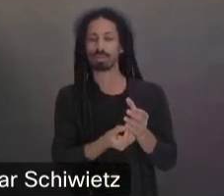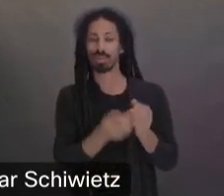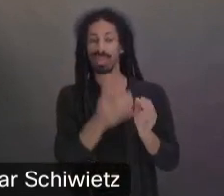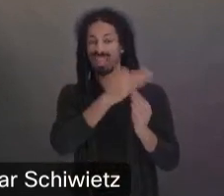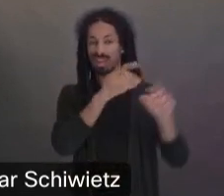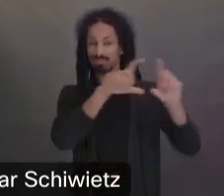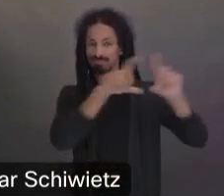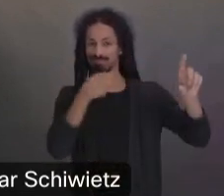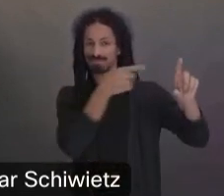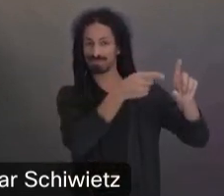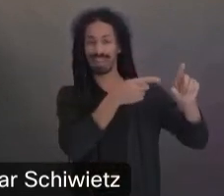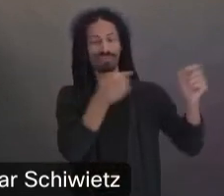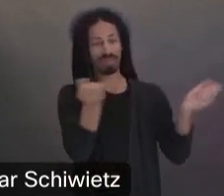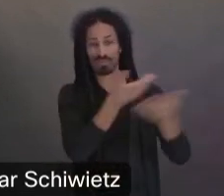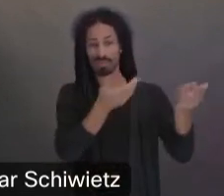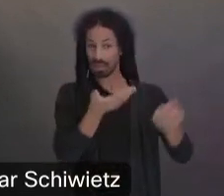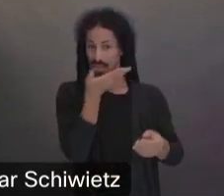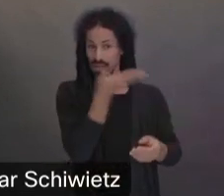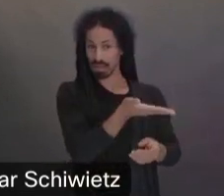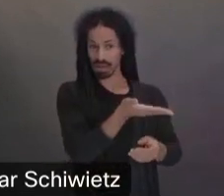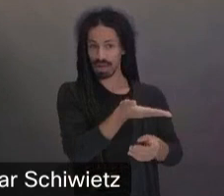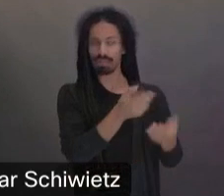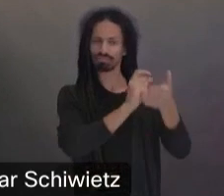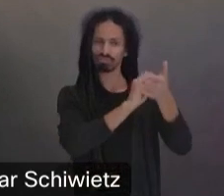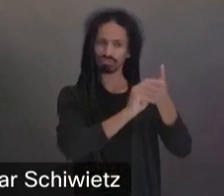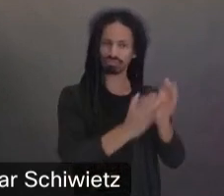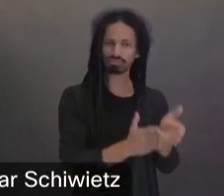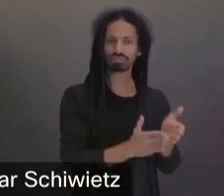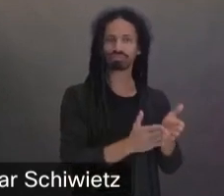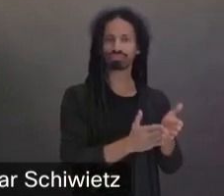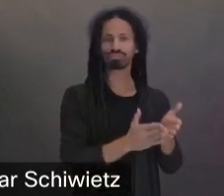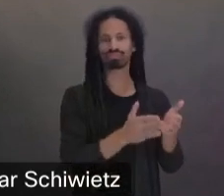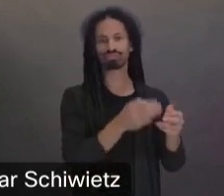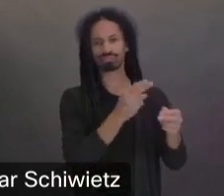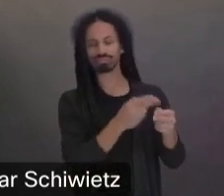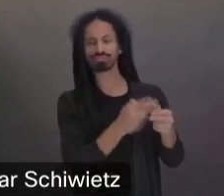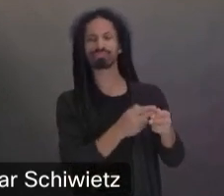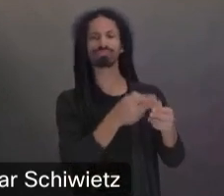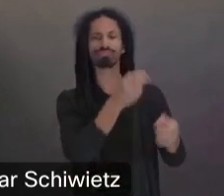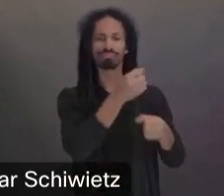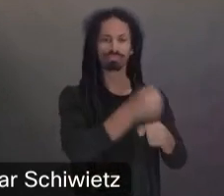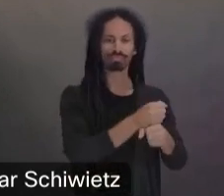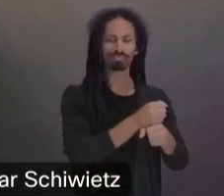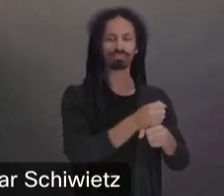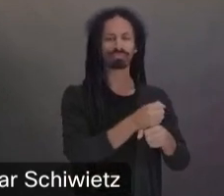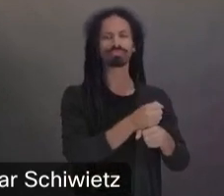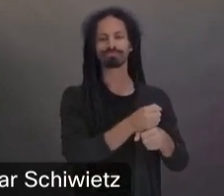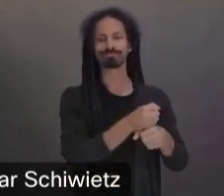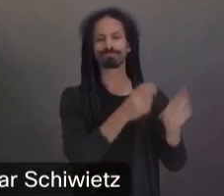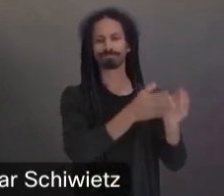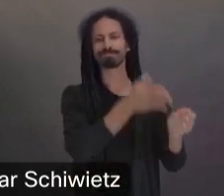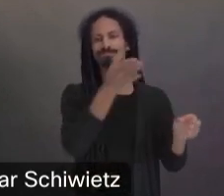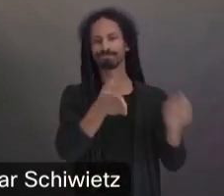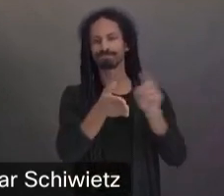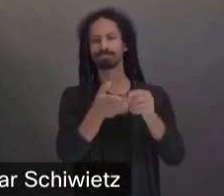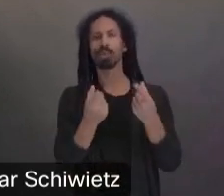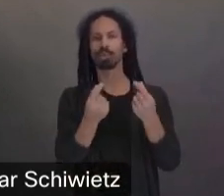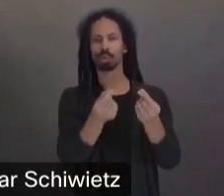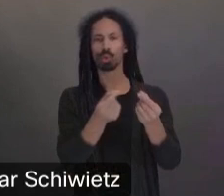right, we have our author, year, citation. This is the parenthetical form, and this is our narrative